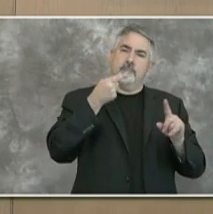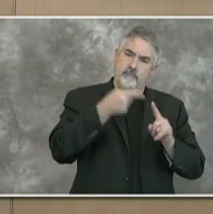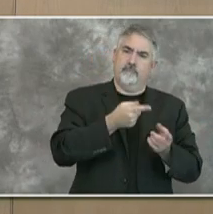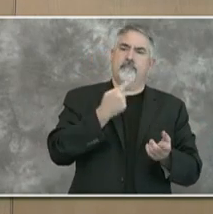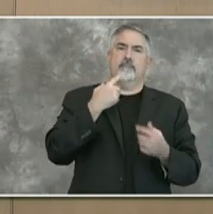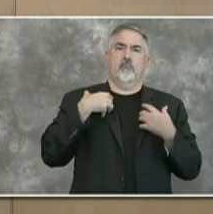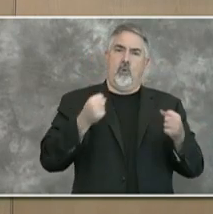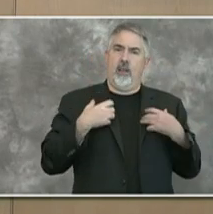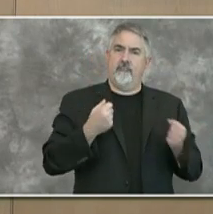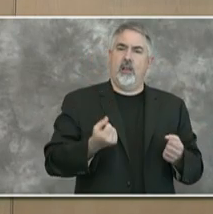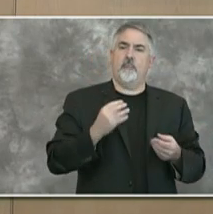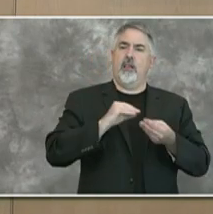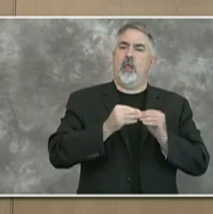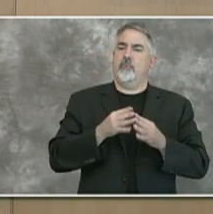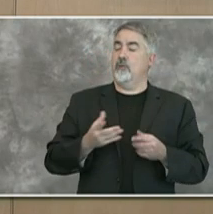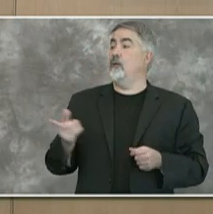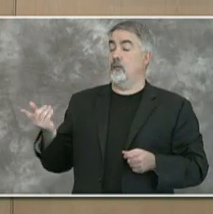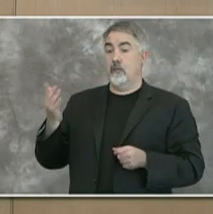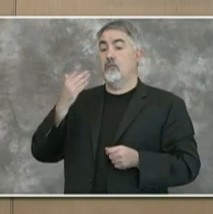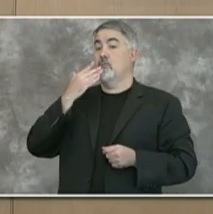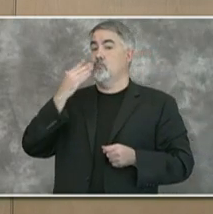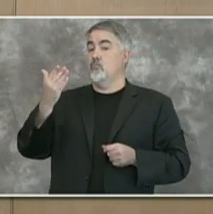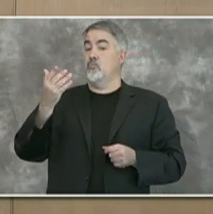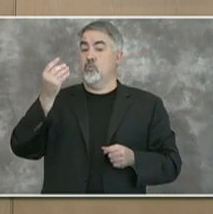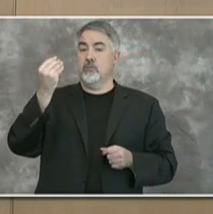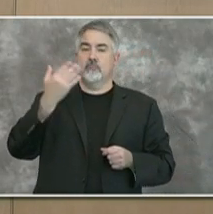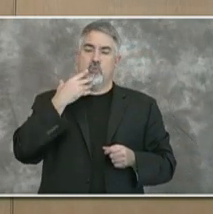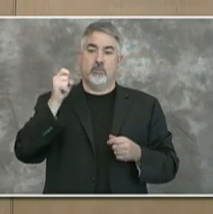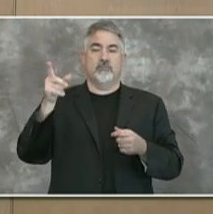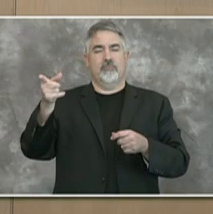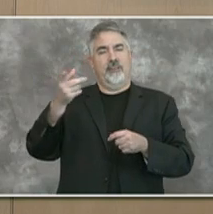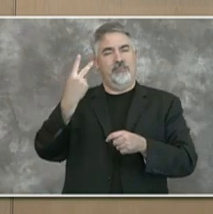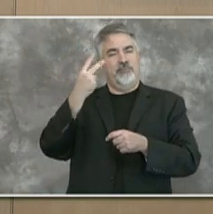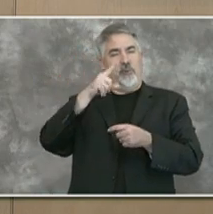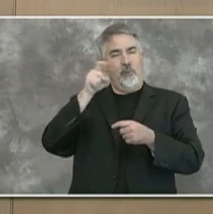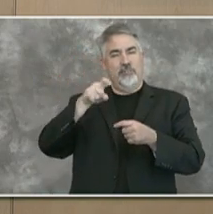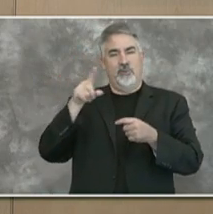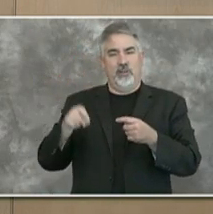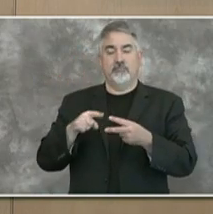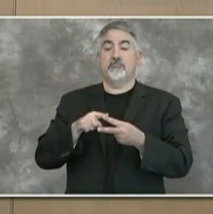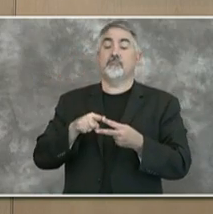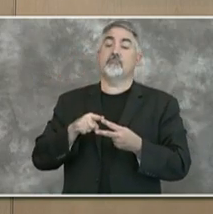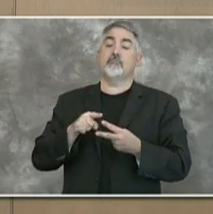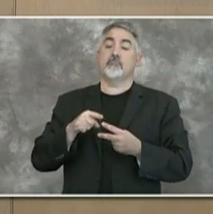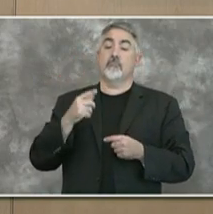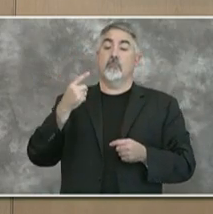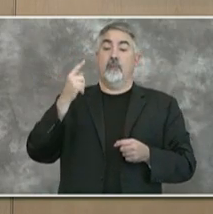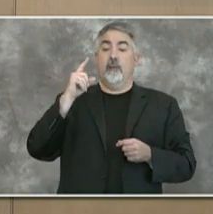So those are two questions. I'll take the first one first. All of our data that's reported on a day-to-day